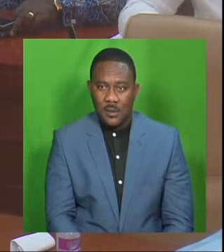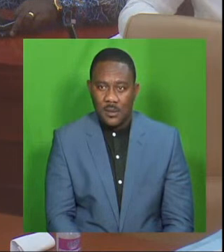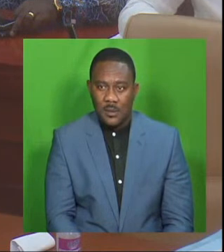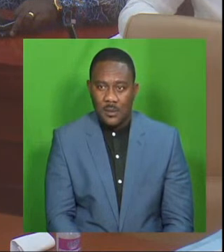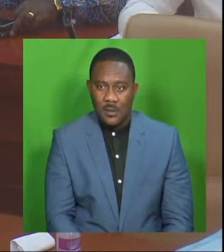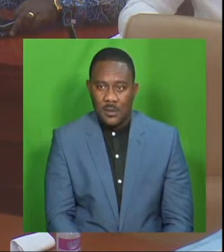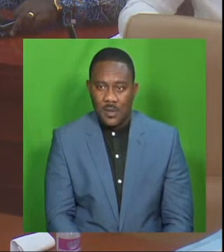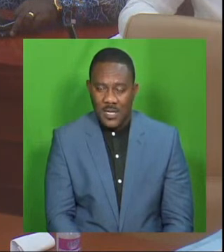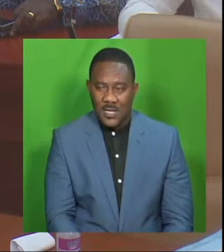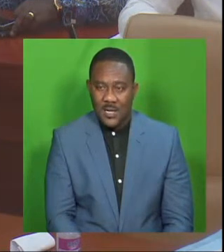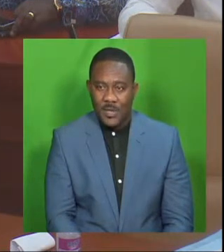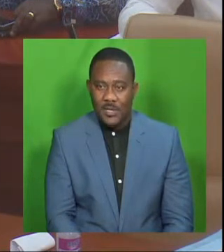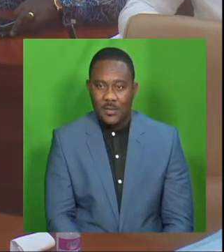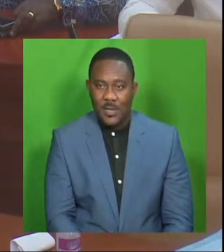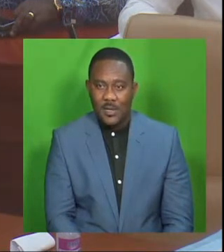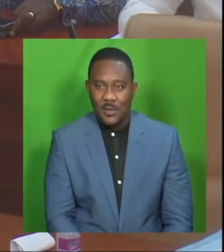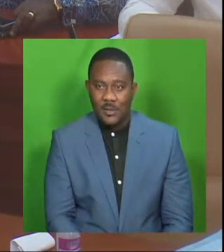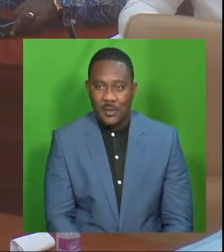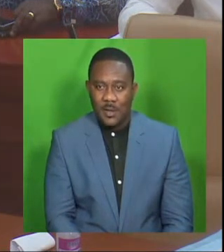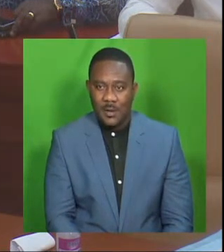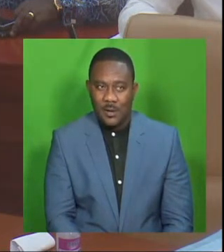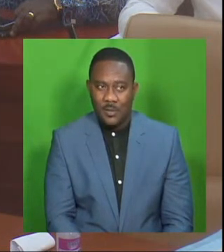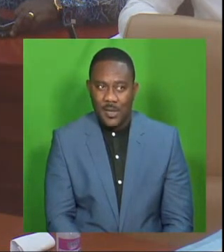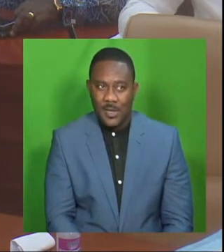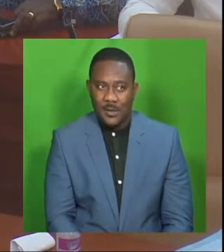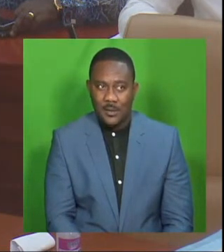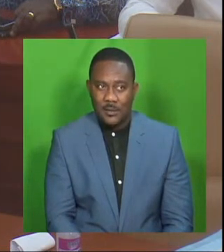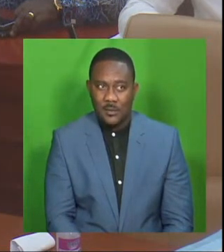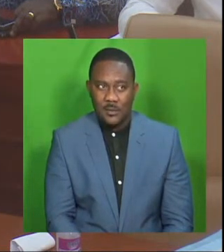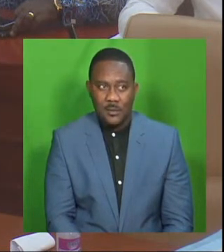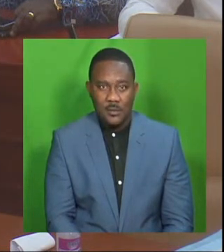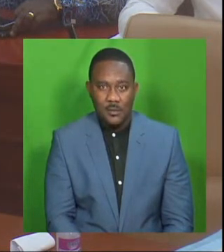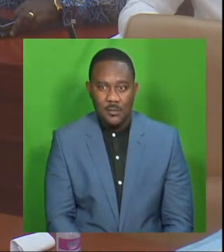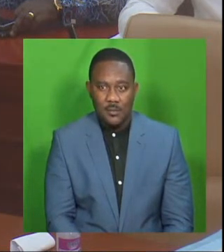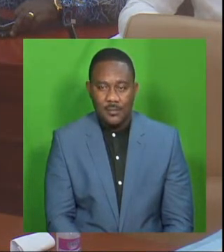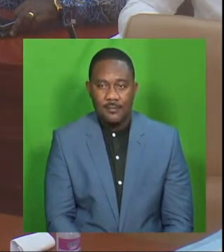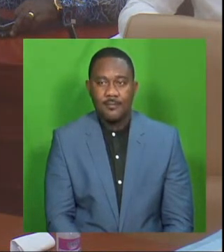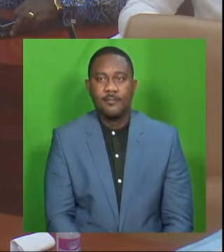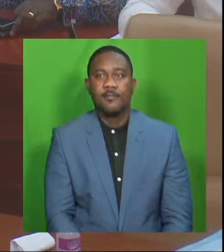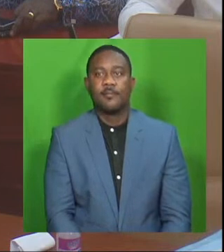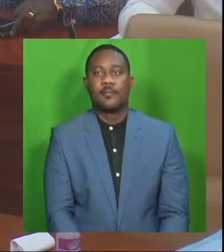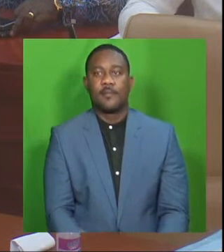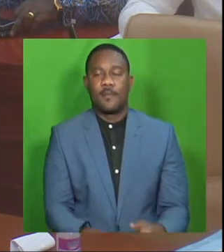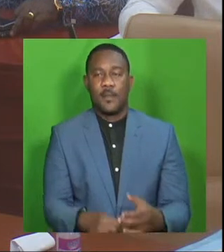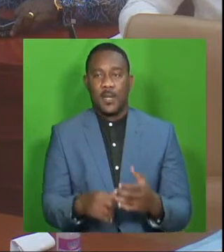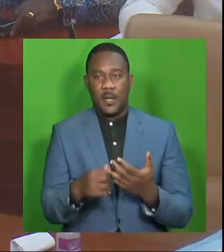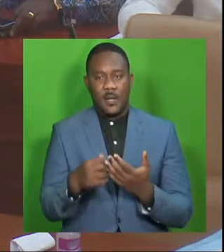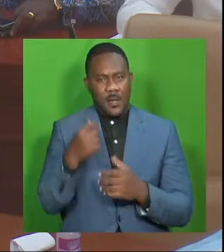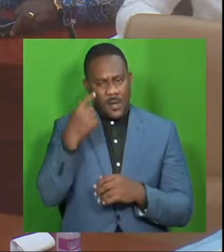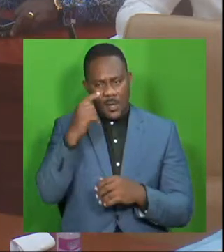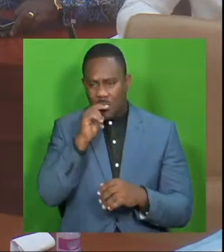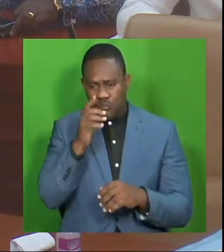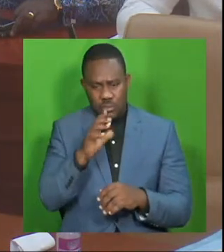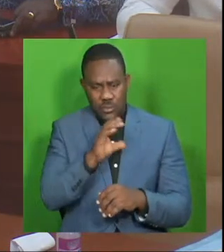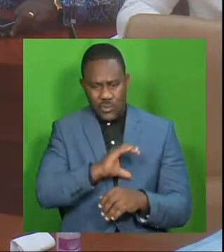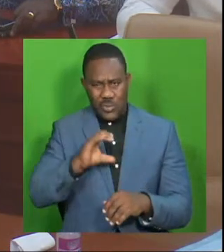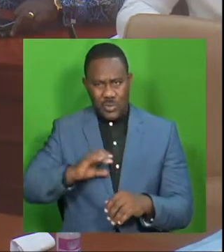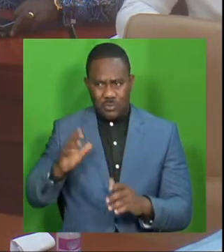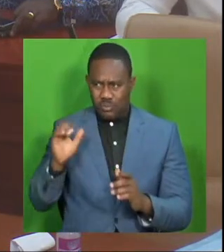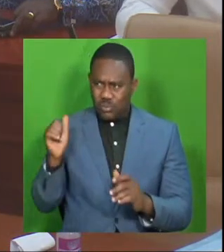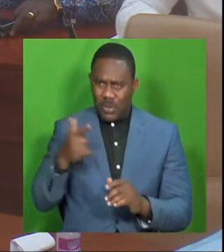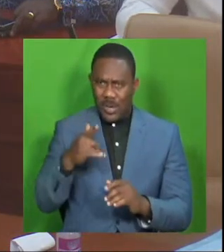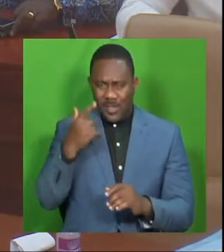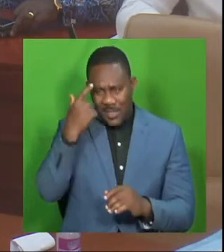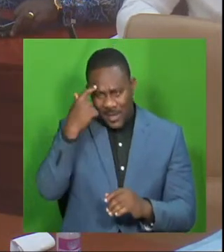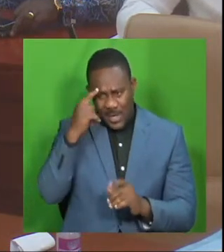say that we should probably, that's my thinking, for the local government, not the entirety of the committee, we should involve the leadership of the